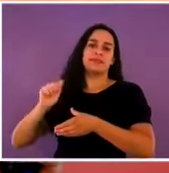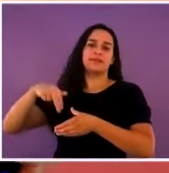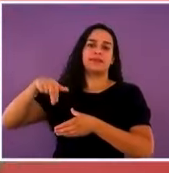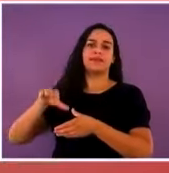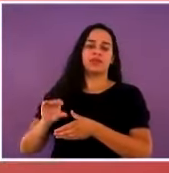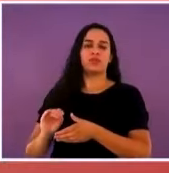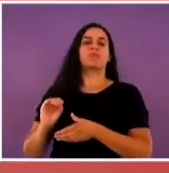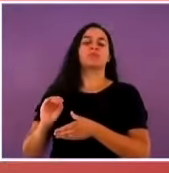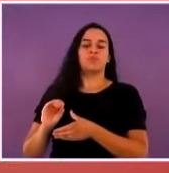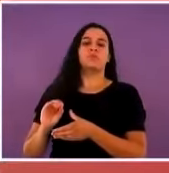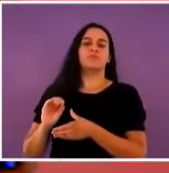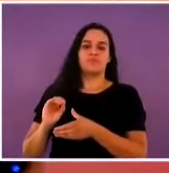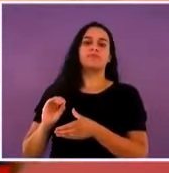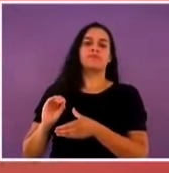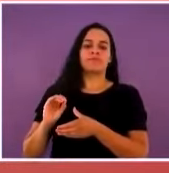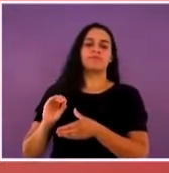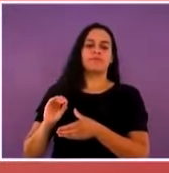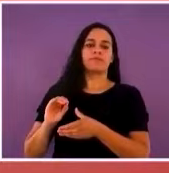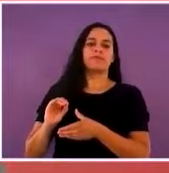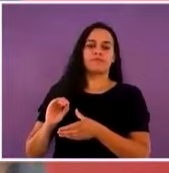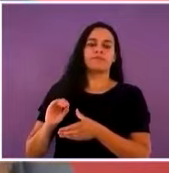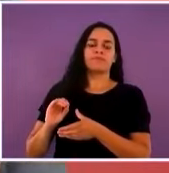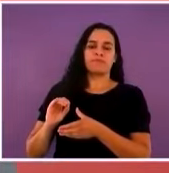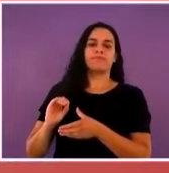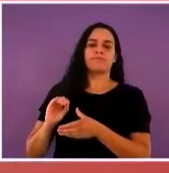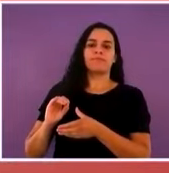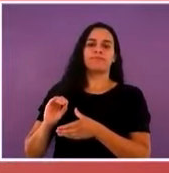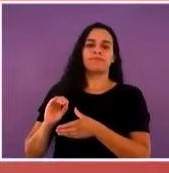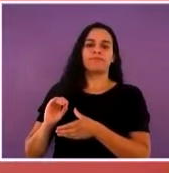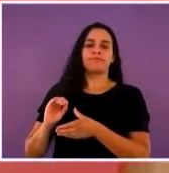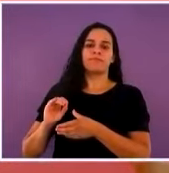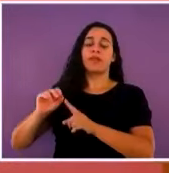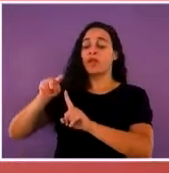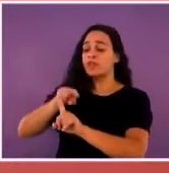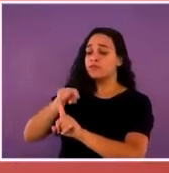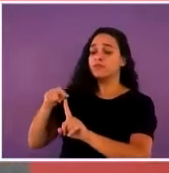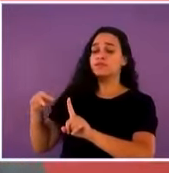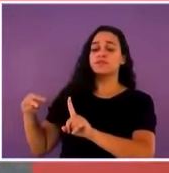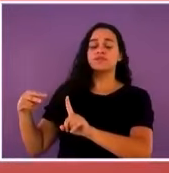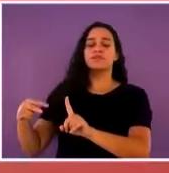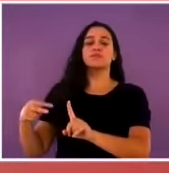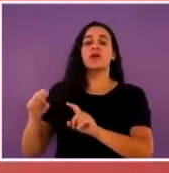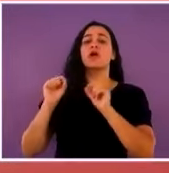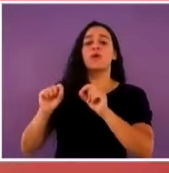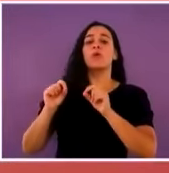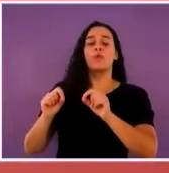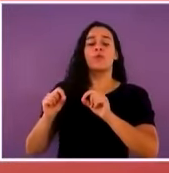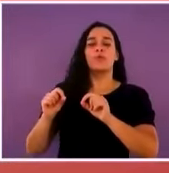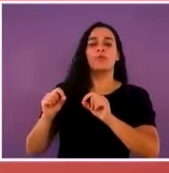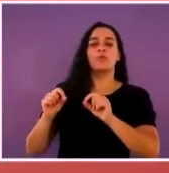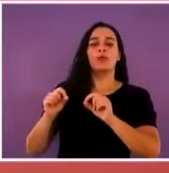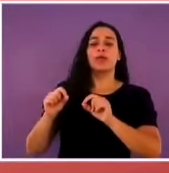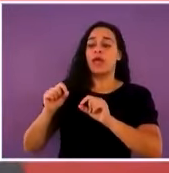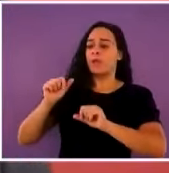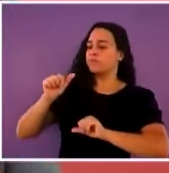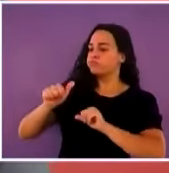unity was significantly reshaped. A visão foi reformulada de uma forma muito significativa.